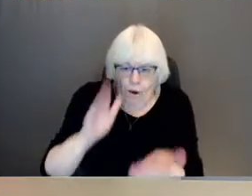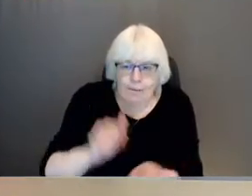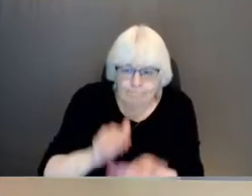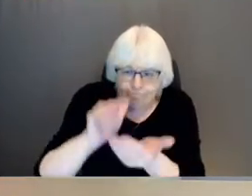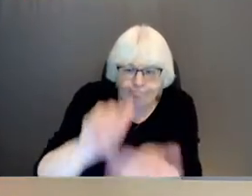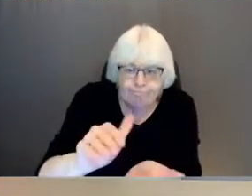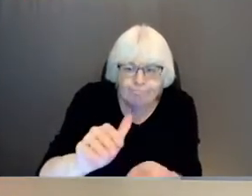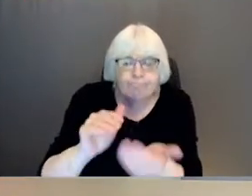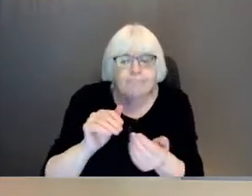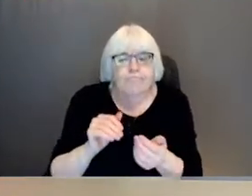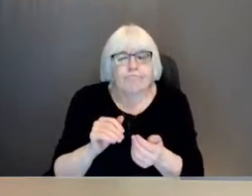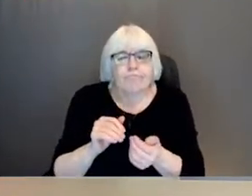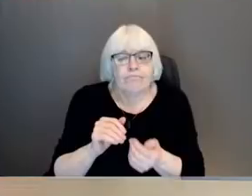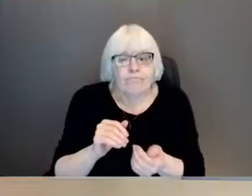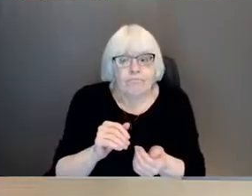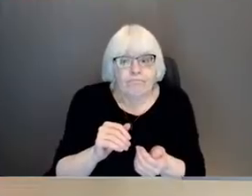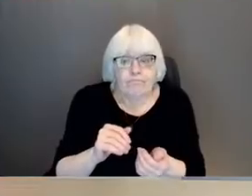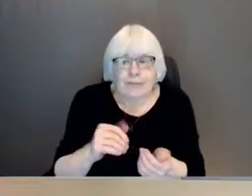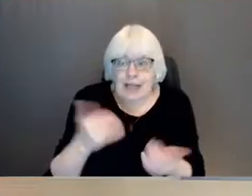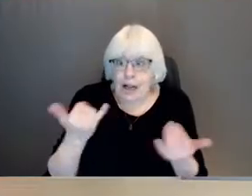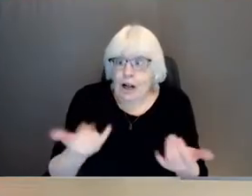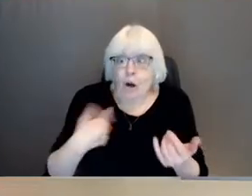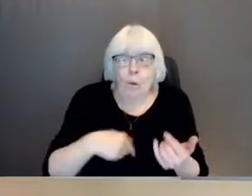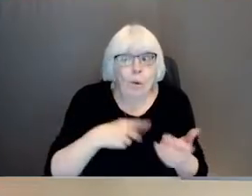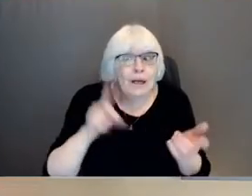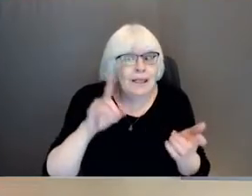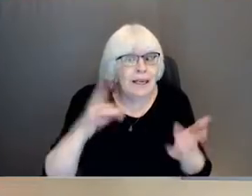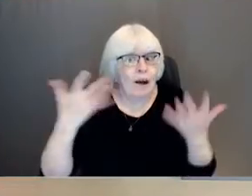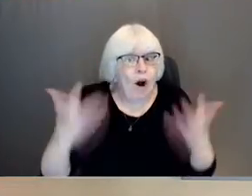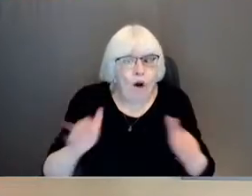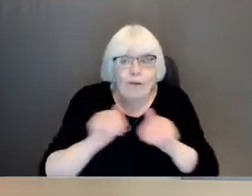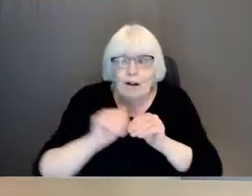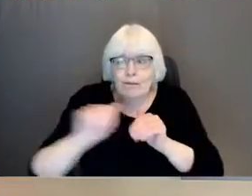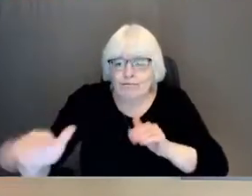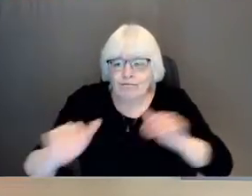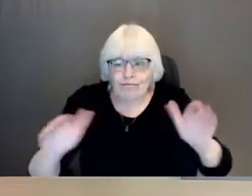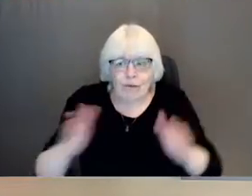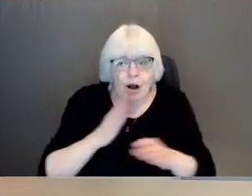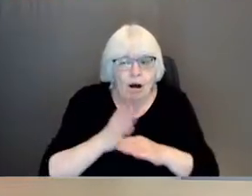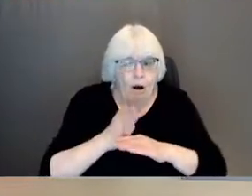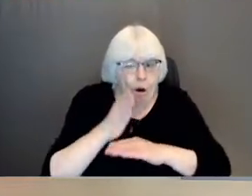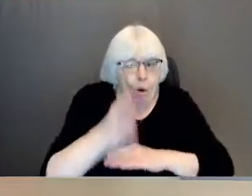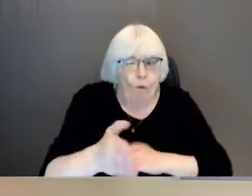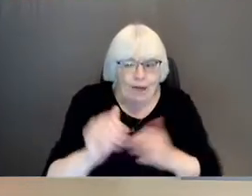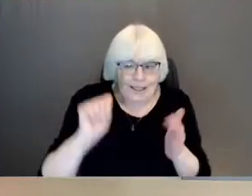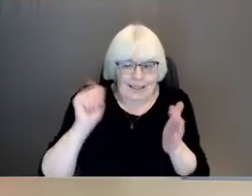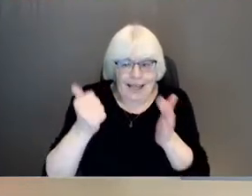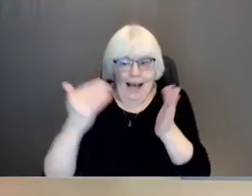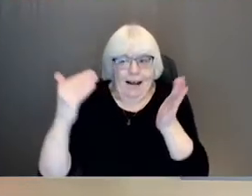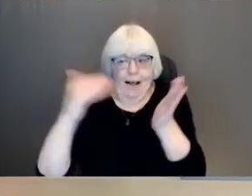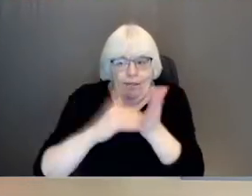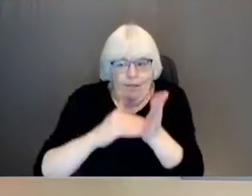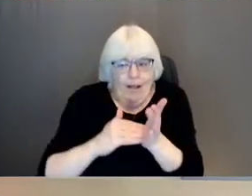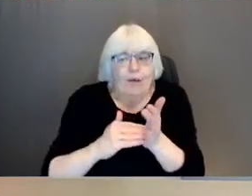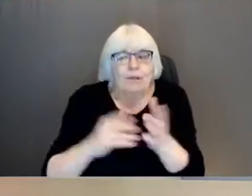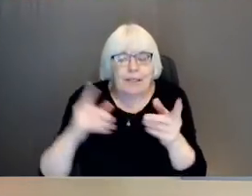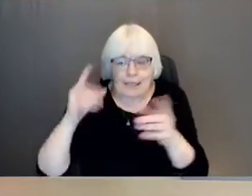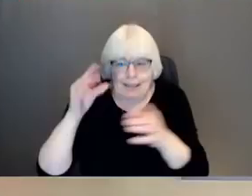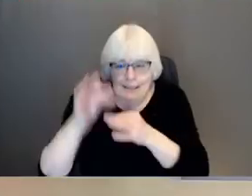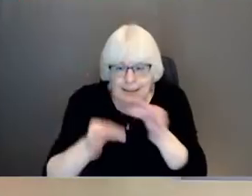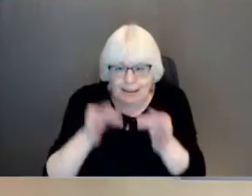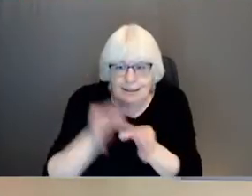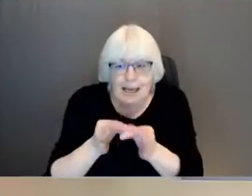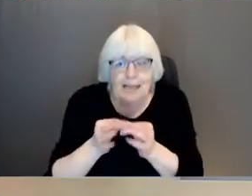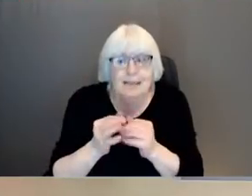PI businesses. Community organizations, including charities, nonprofit organizations, and Indigenous organizations